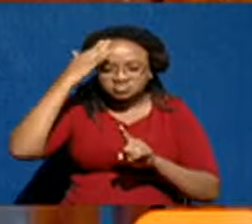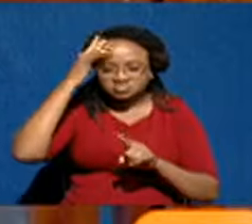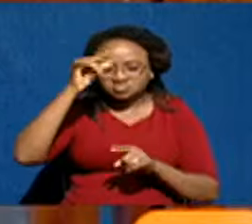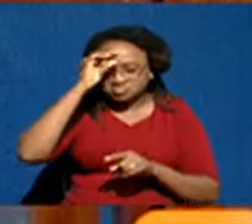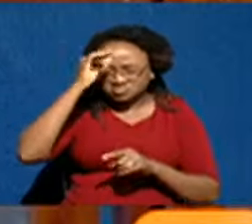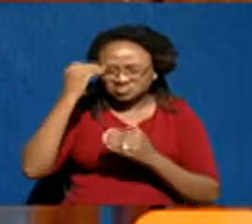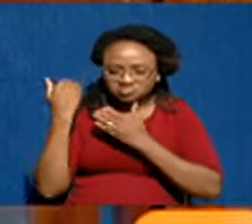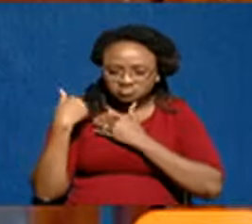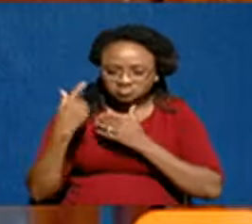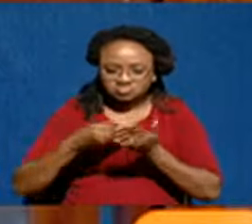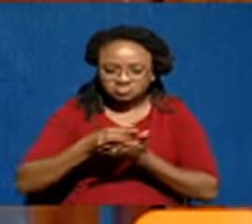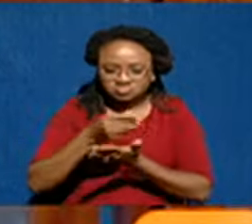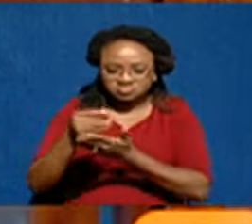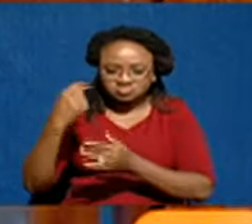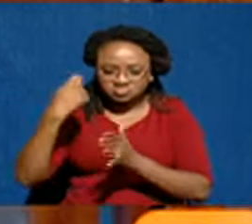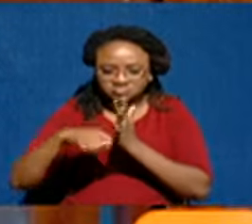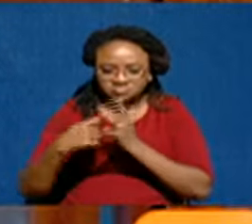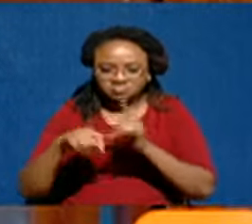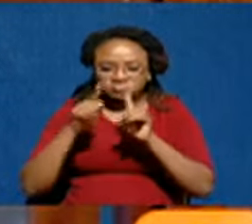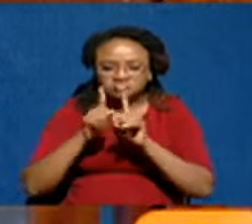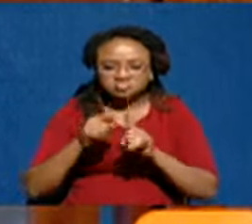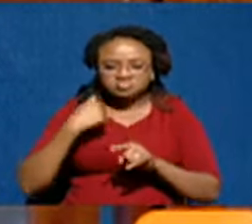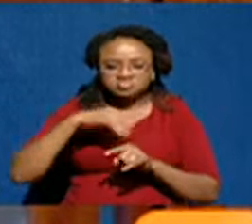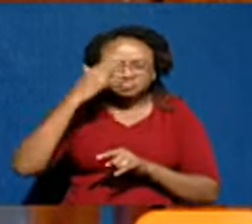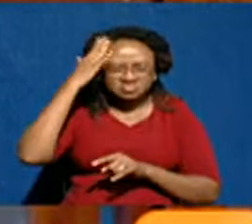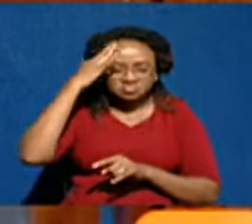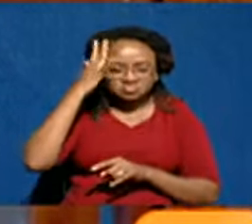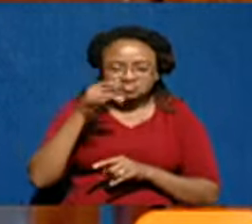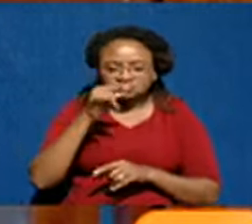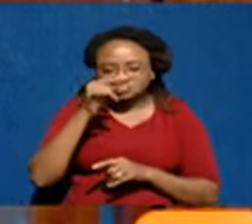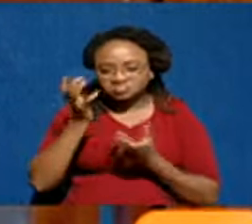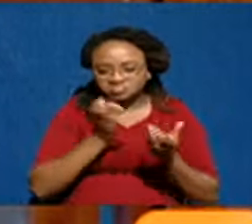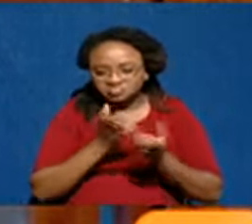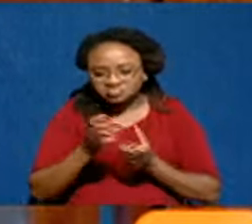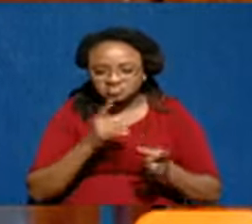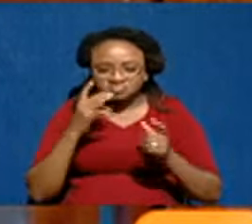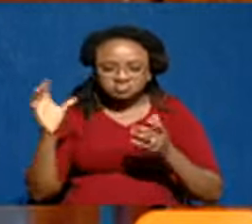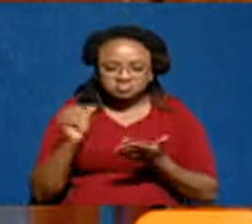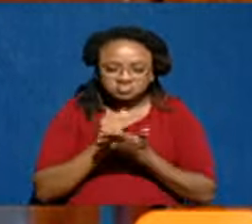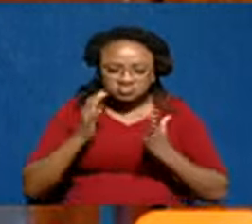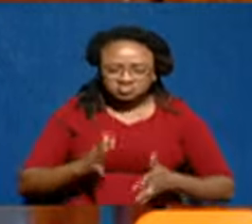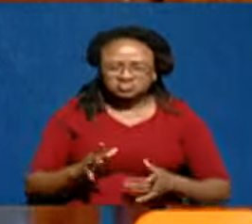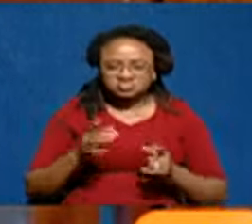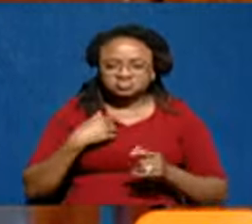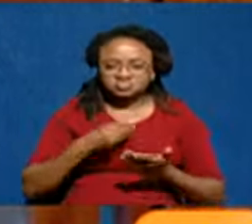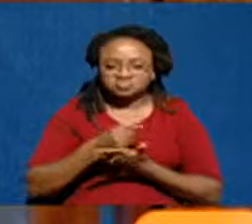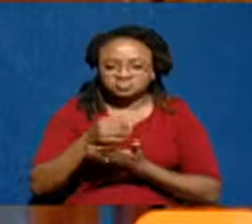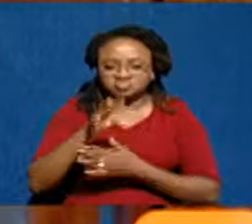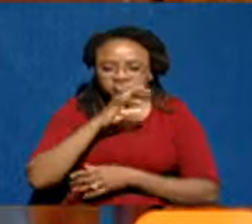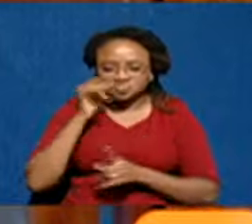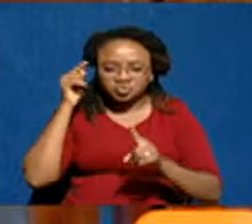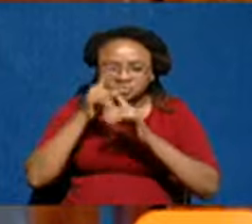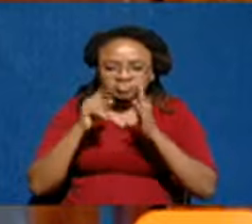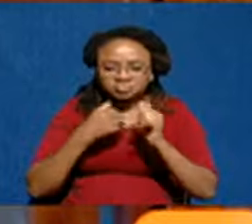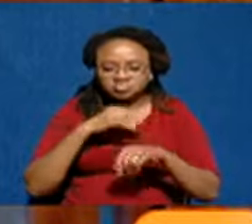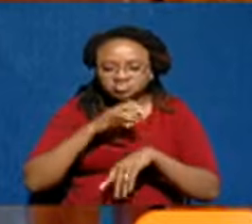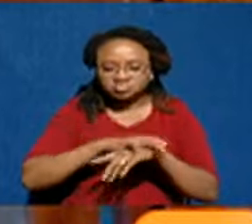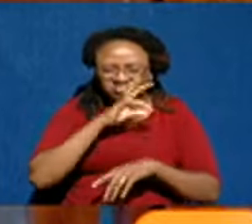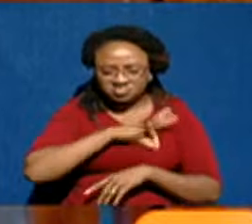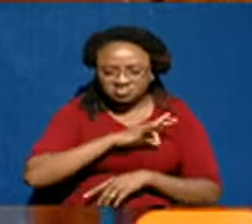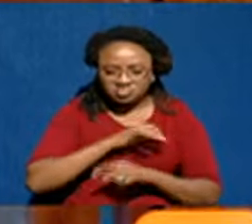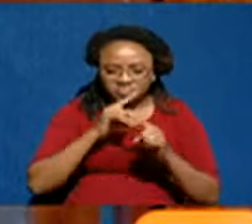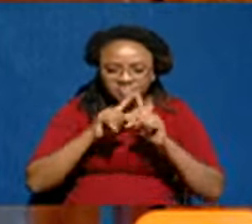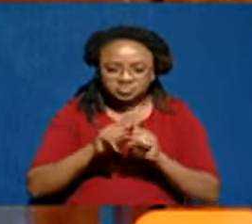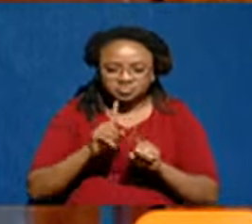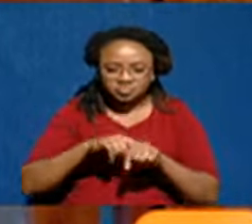that business and private employers are to take profits. But as a union, we have to bargain for wages in this context. So when taxes rise,